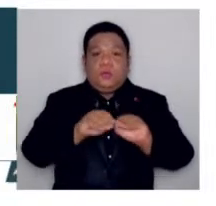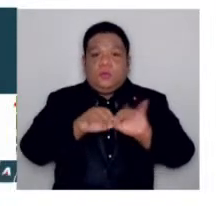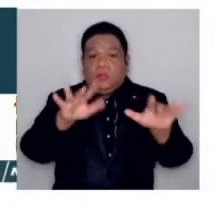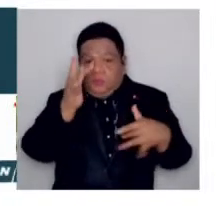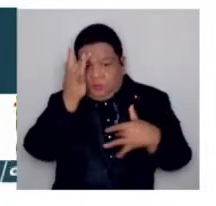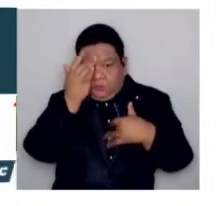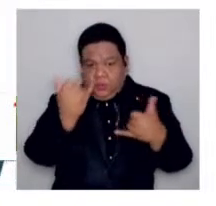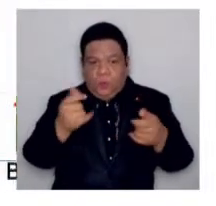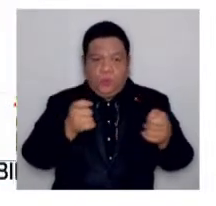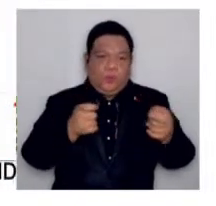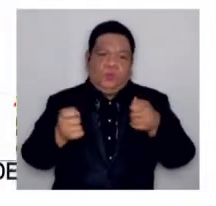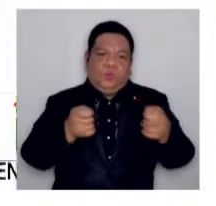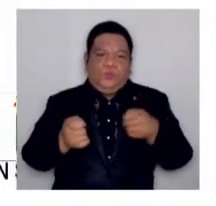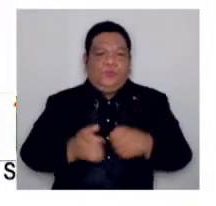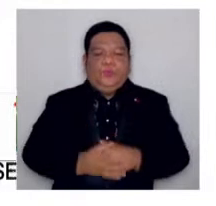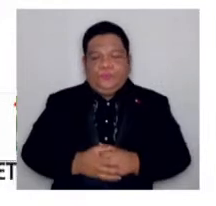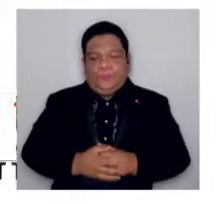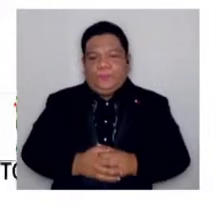is under control.